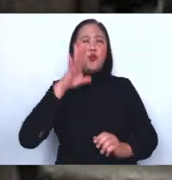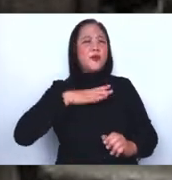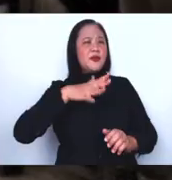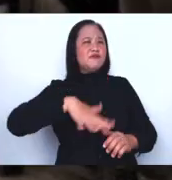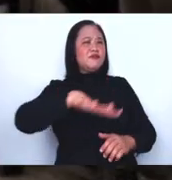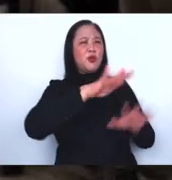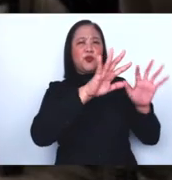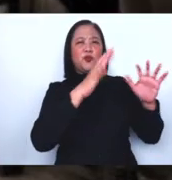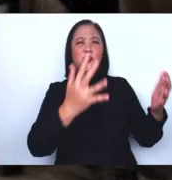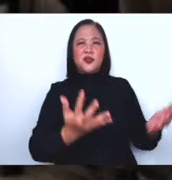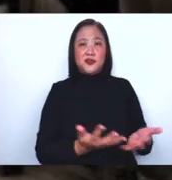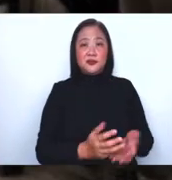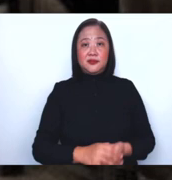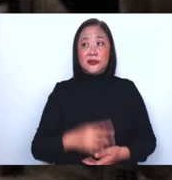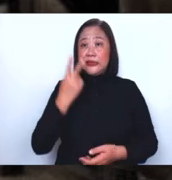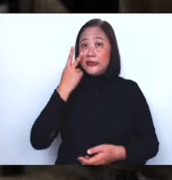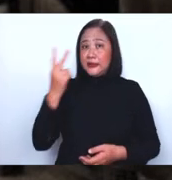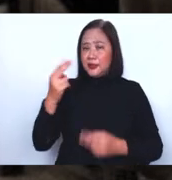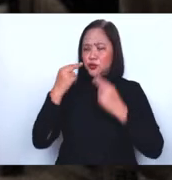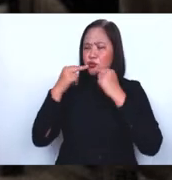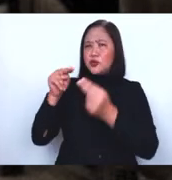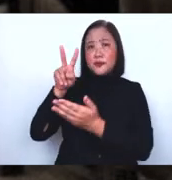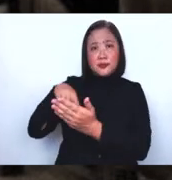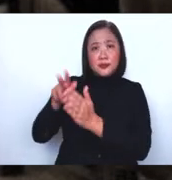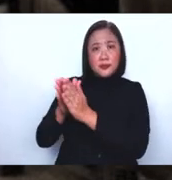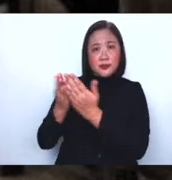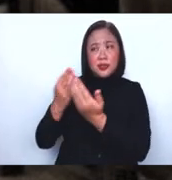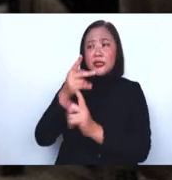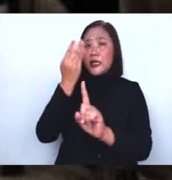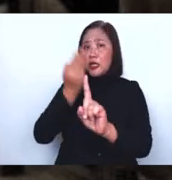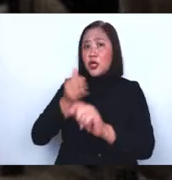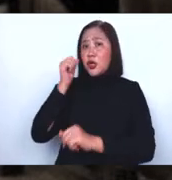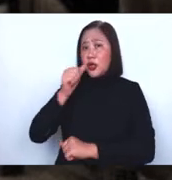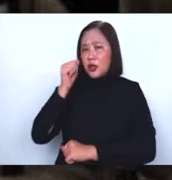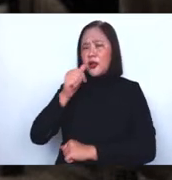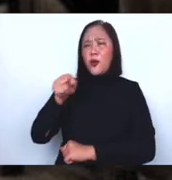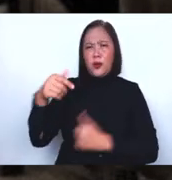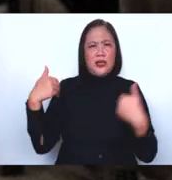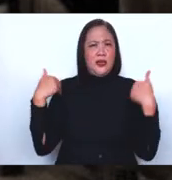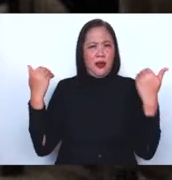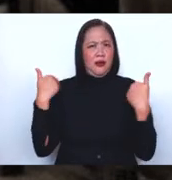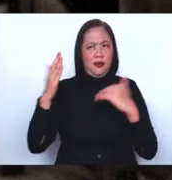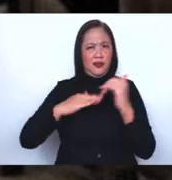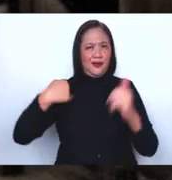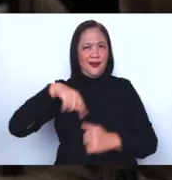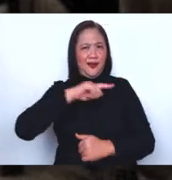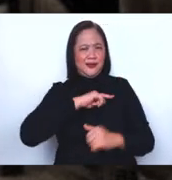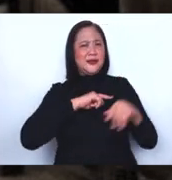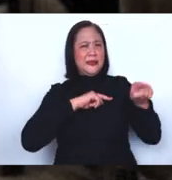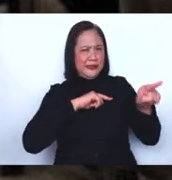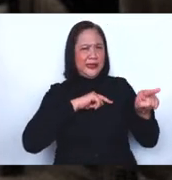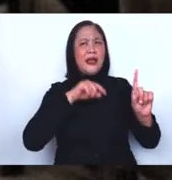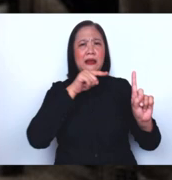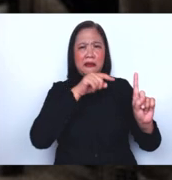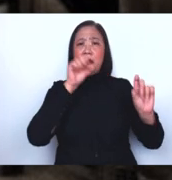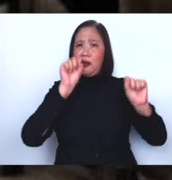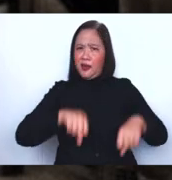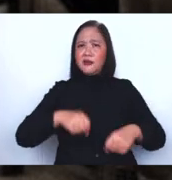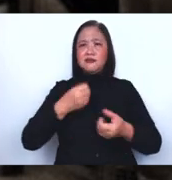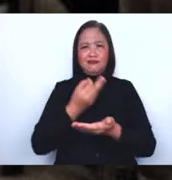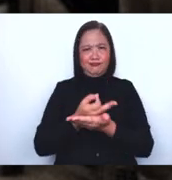world. Did you see the newspaper girl? And she is younger than we are. We also can make